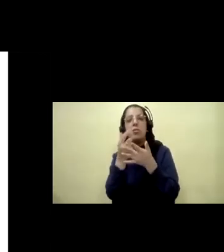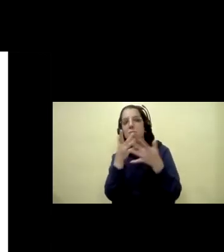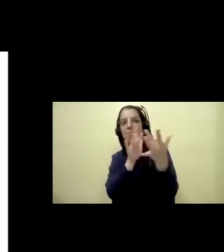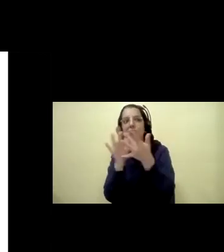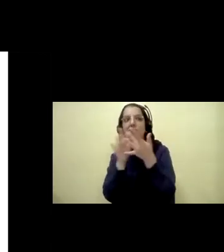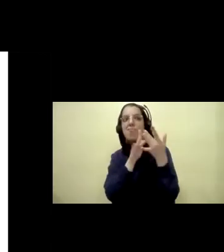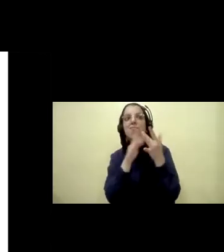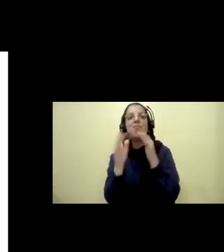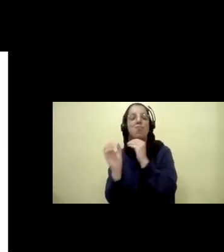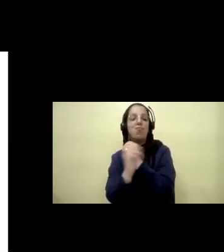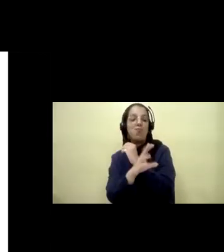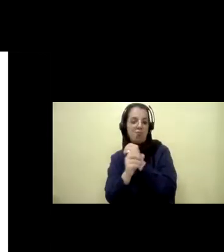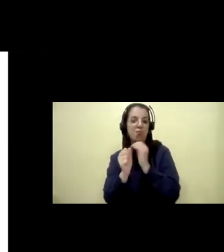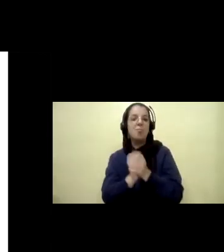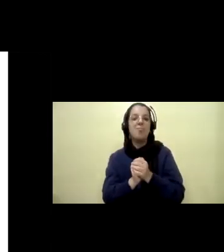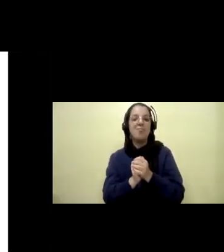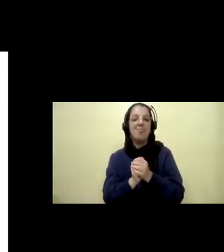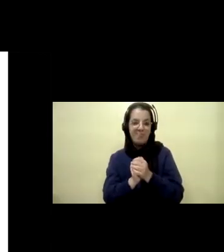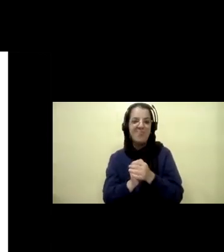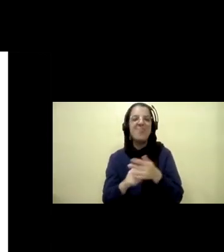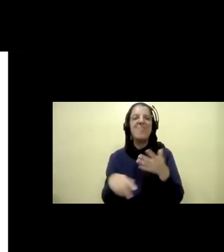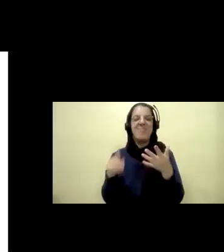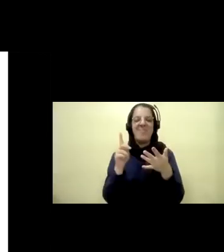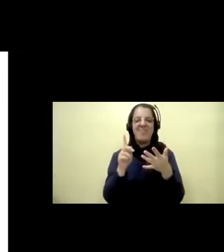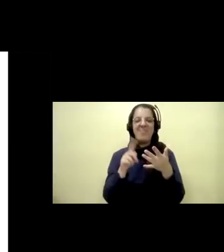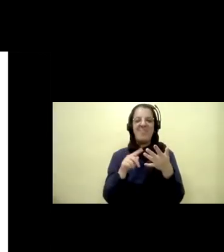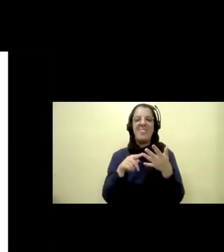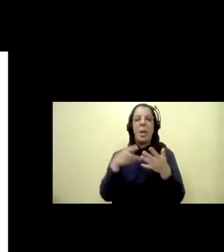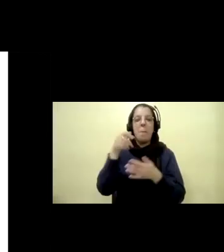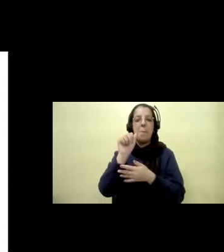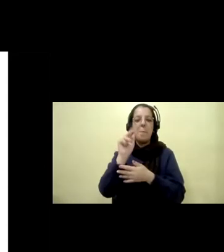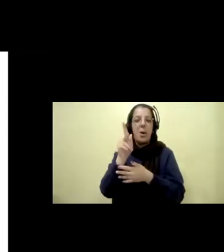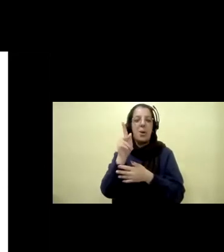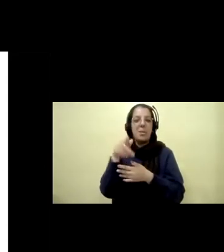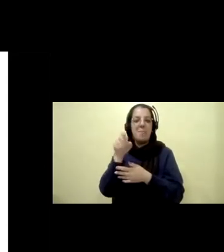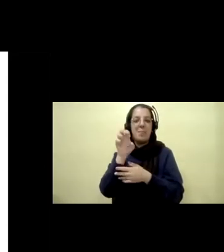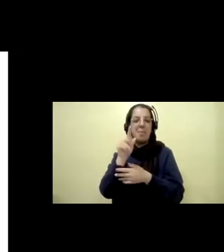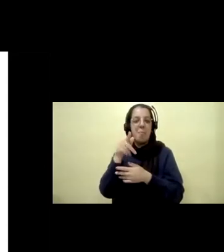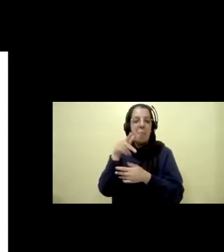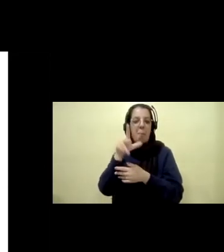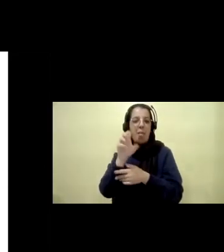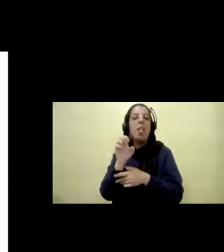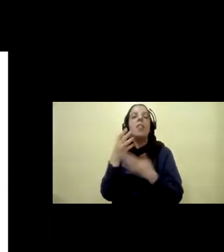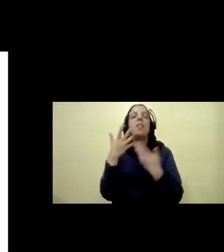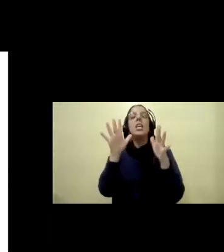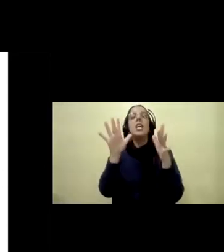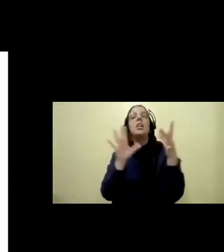over 100 Parks Friends groups all across the city, and they've helped